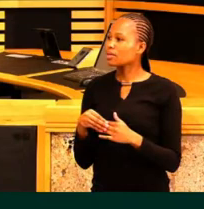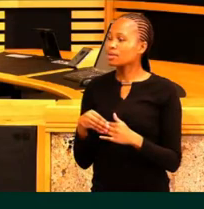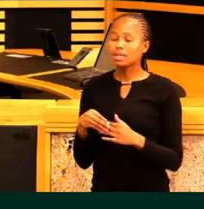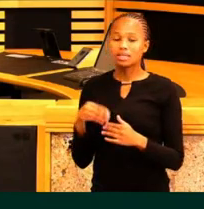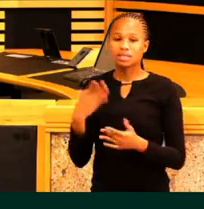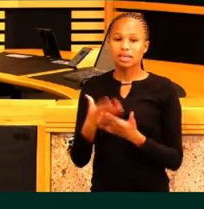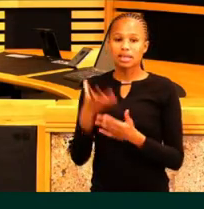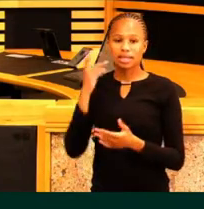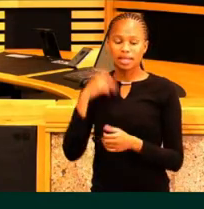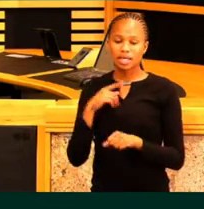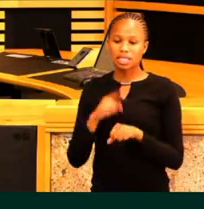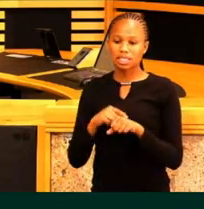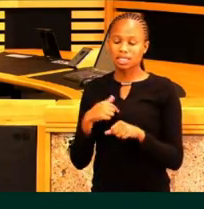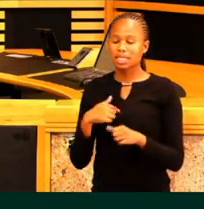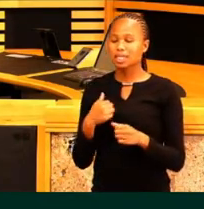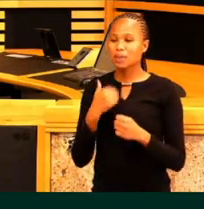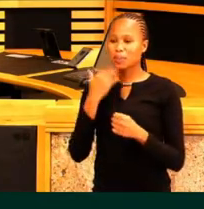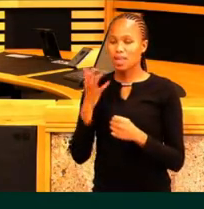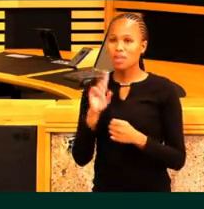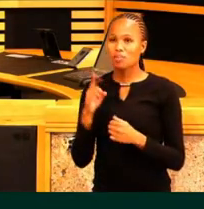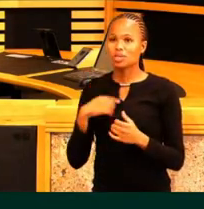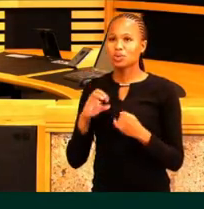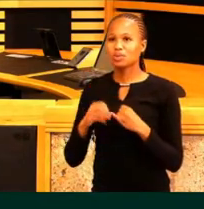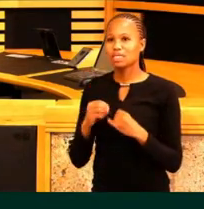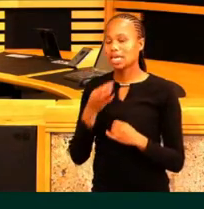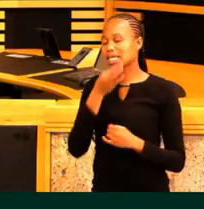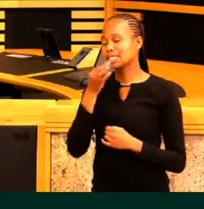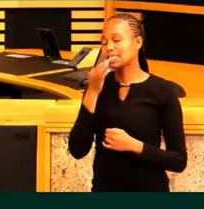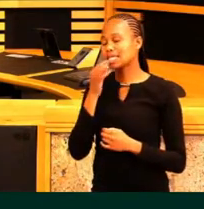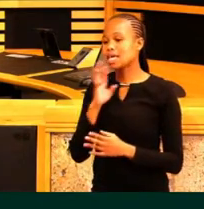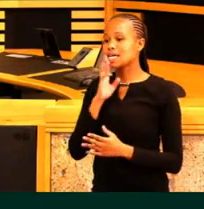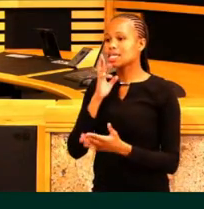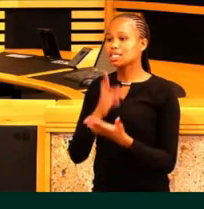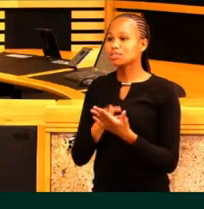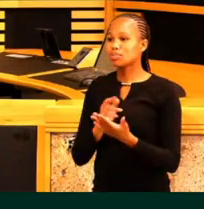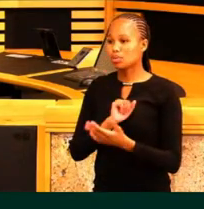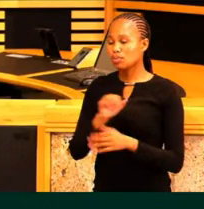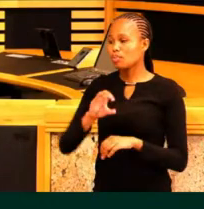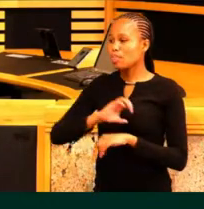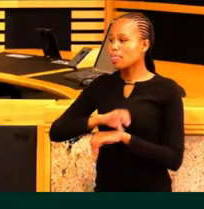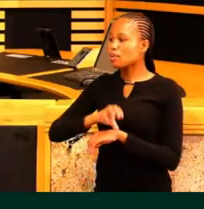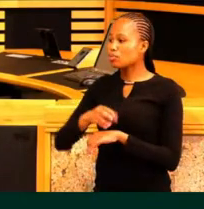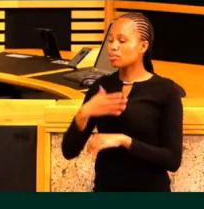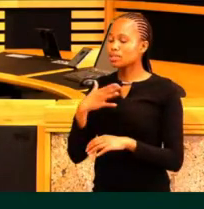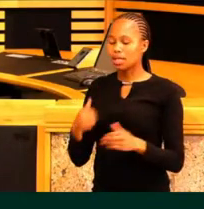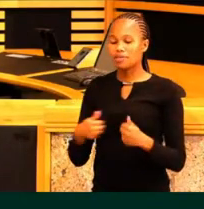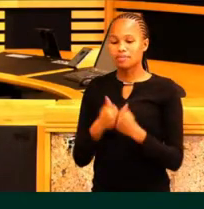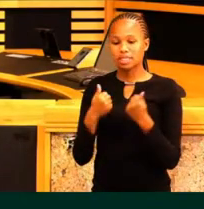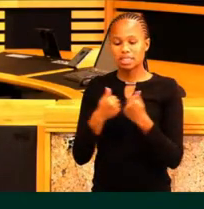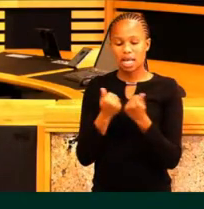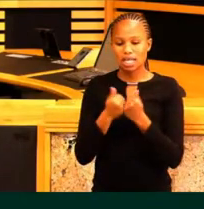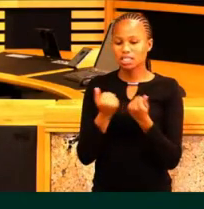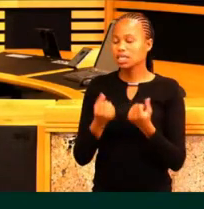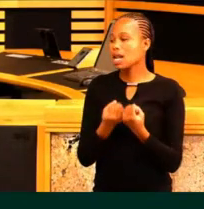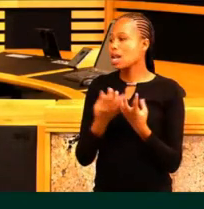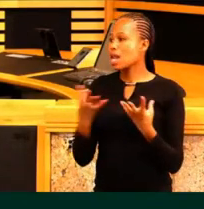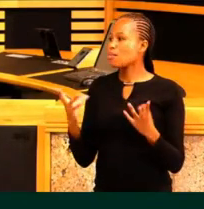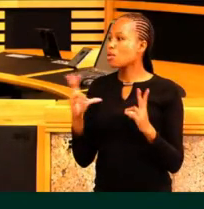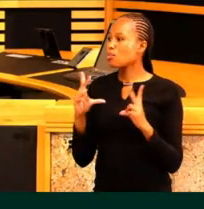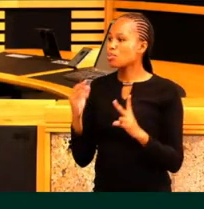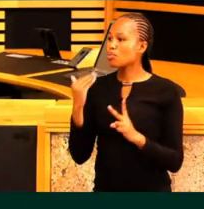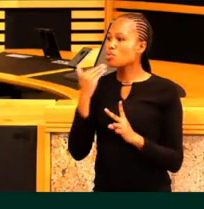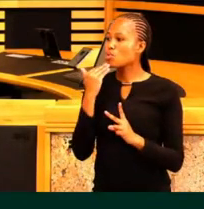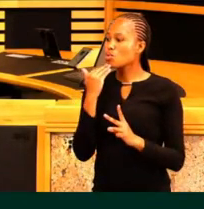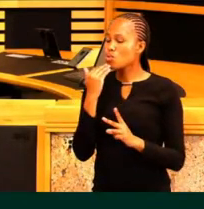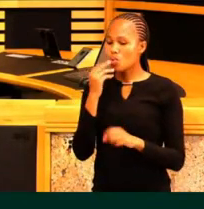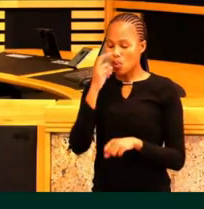but what I'm trying to say in responding to that as a province we've got a challenge of number of young people who are in